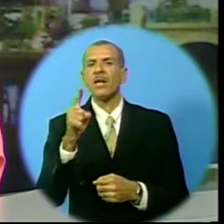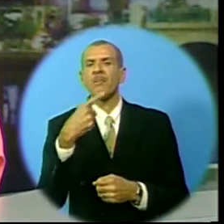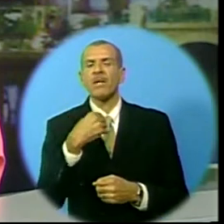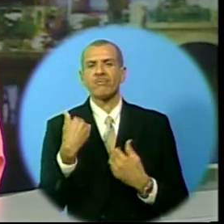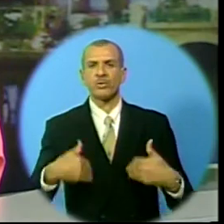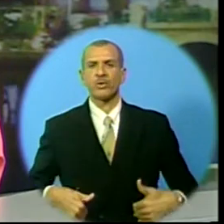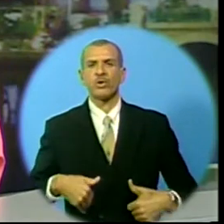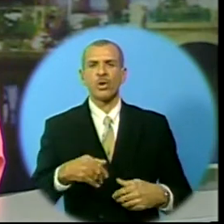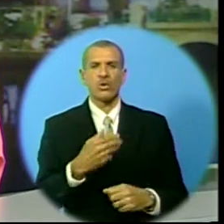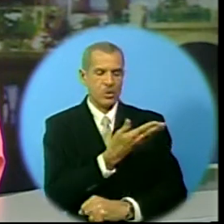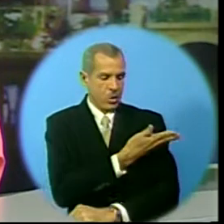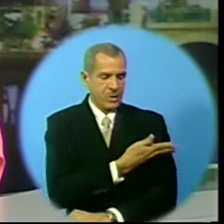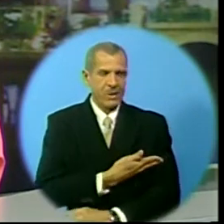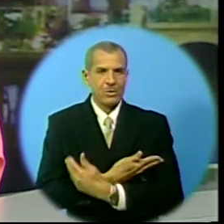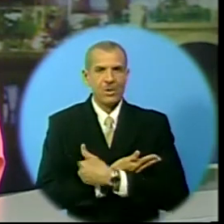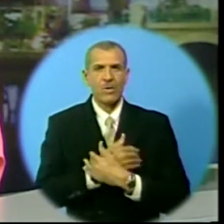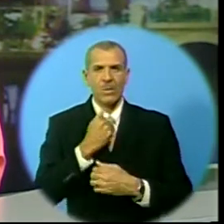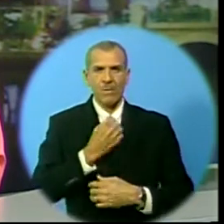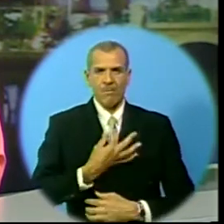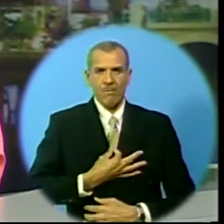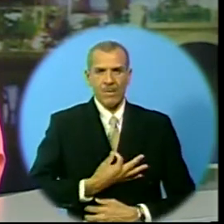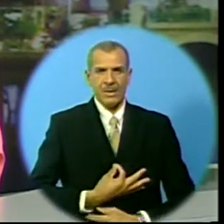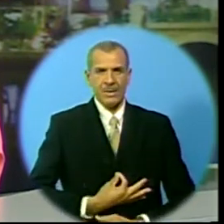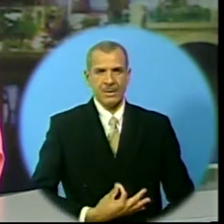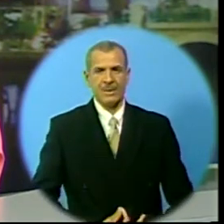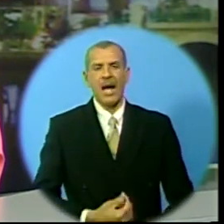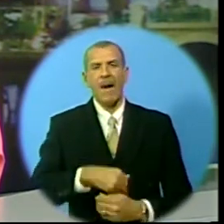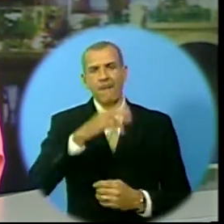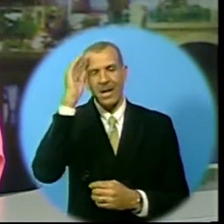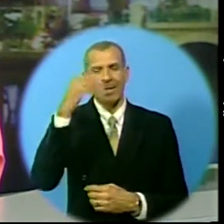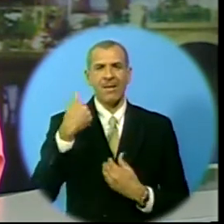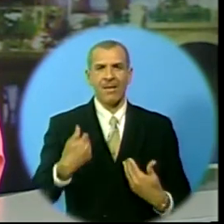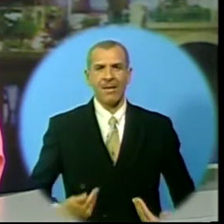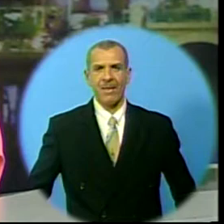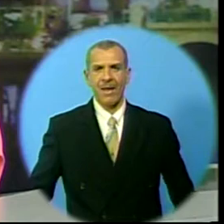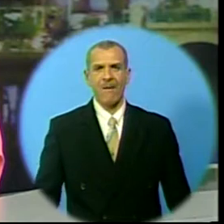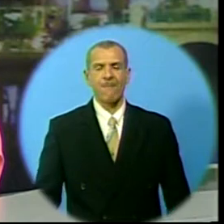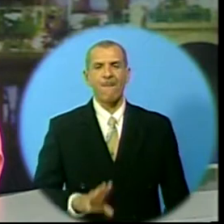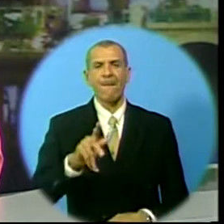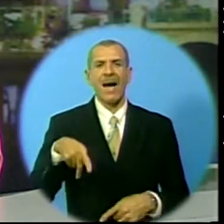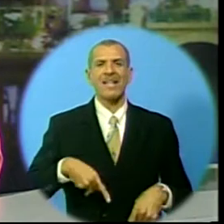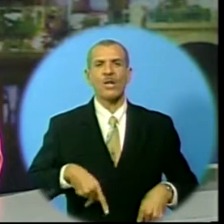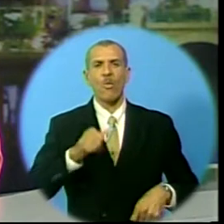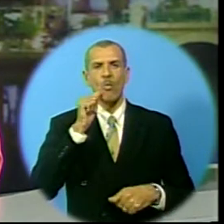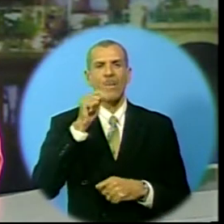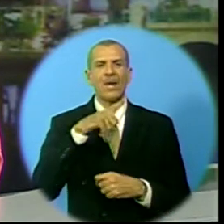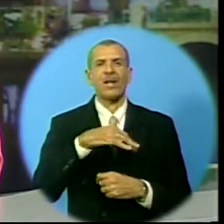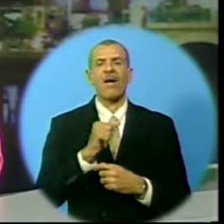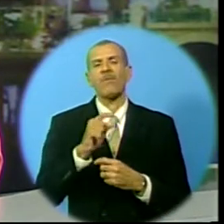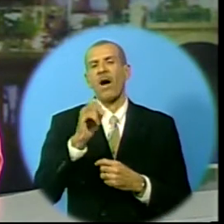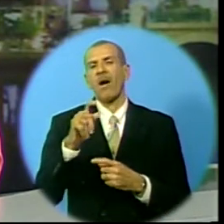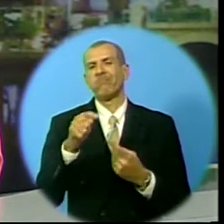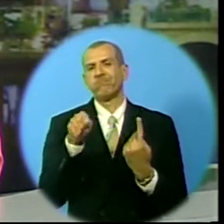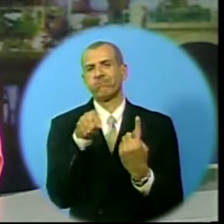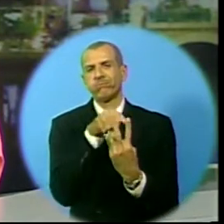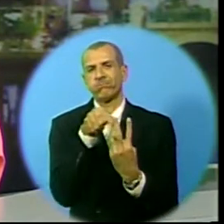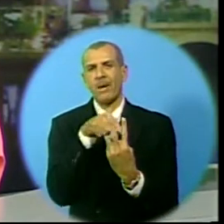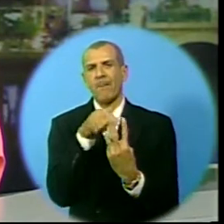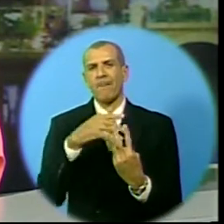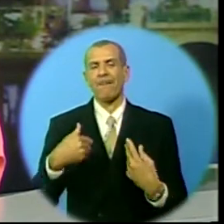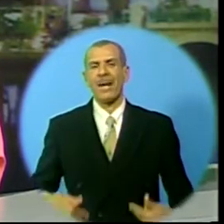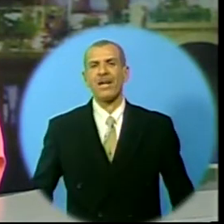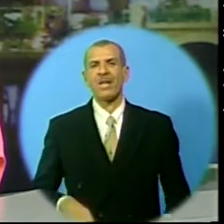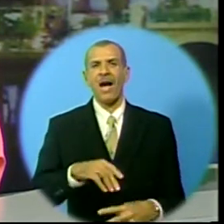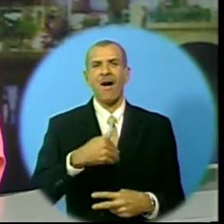wear short-sleeved shirts with buttons. Men should wear ankle-length pants, while women have the option of ankle-length pants